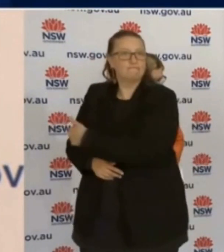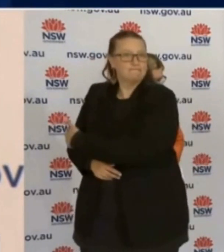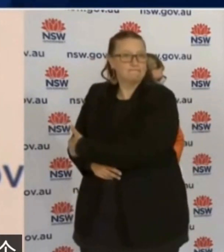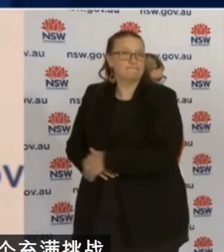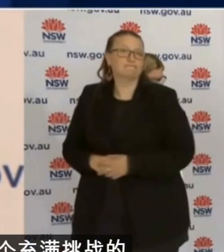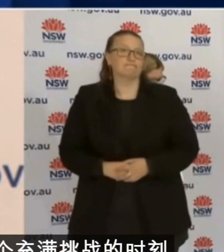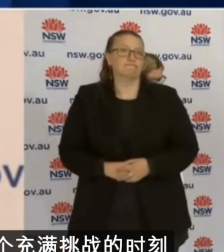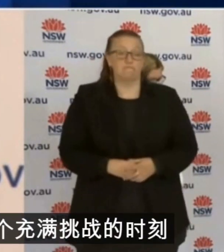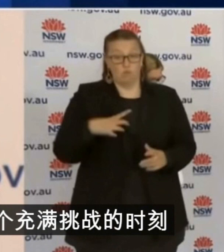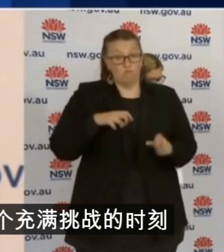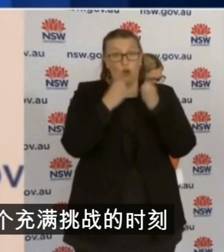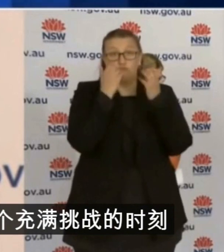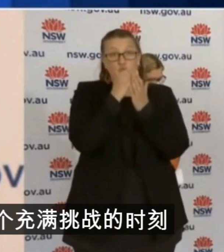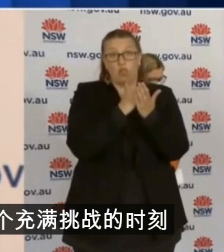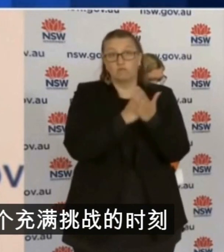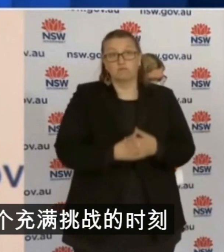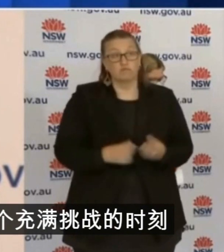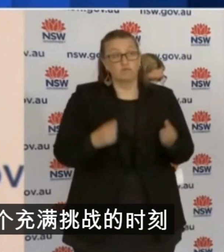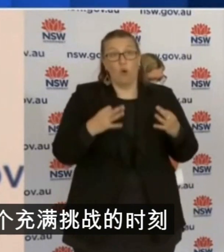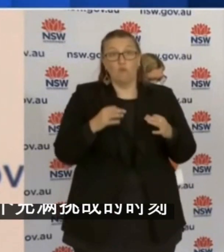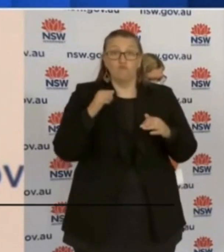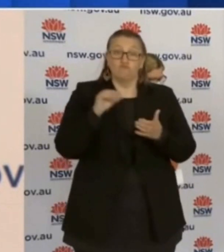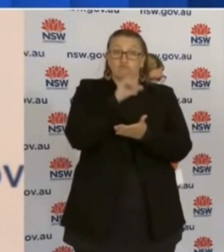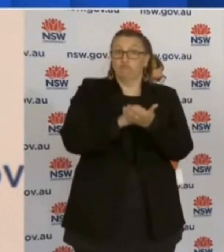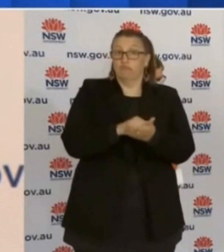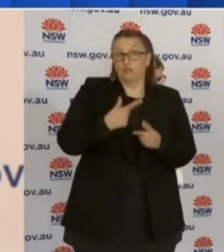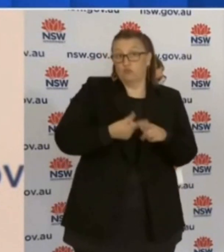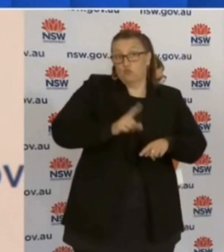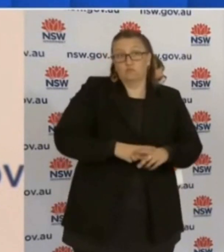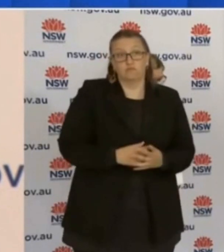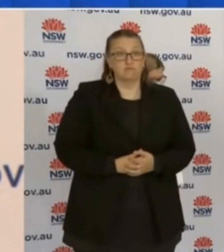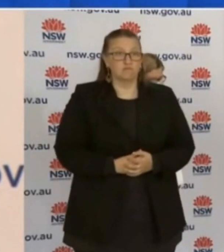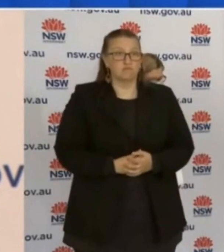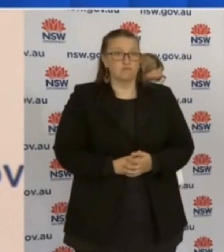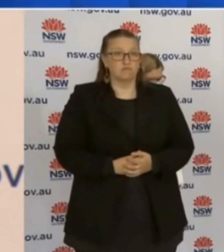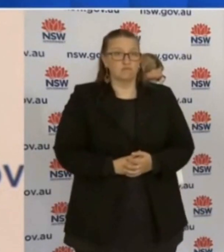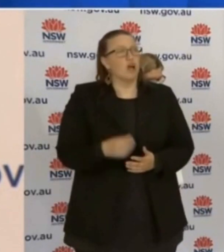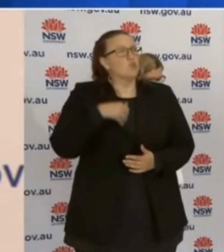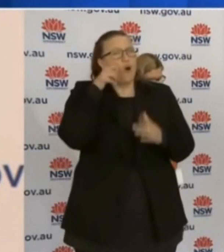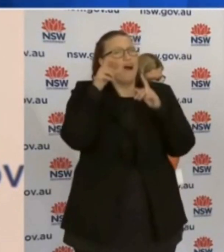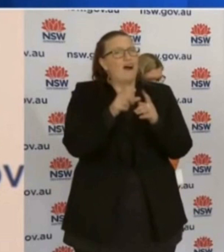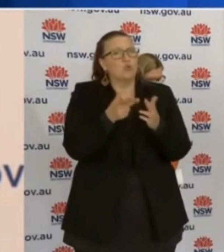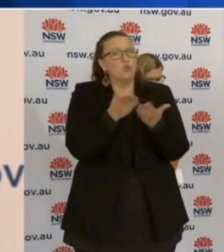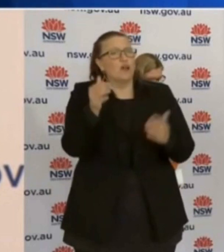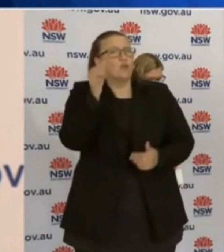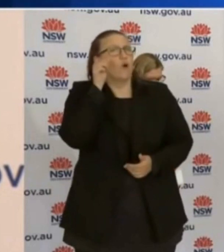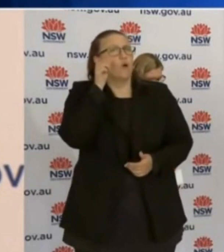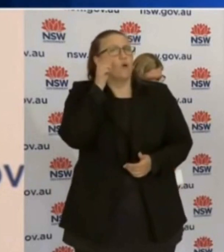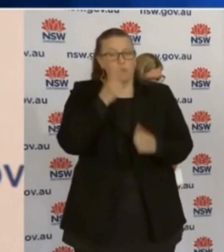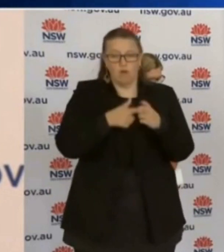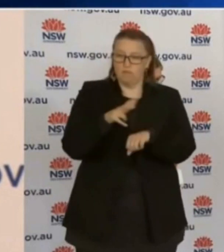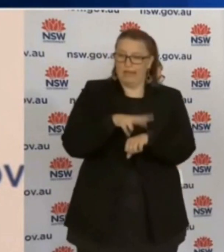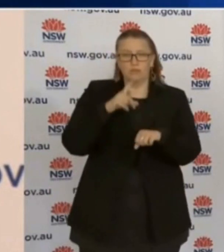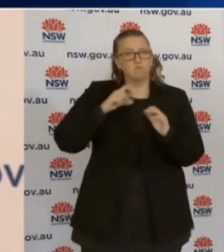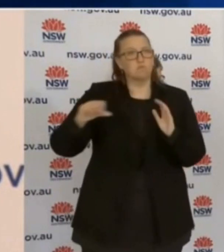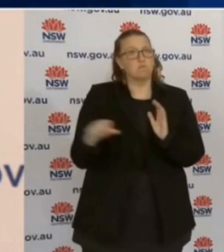challenging time, not just for the community, but for police. But New South Wales Police won't back down in their endeavour to make sure